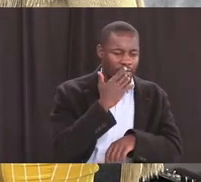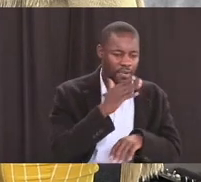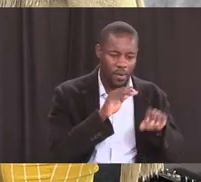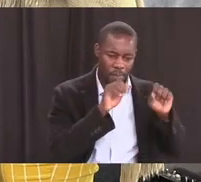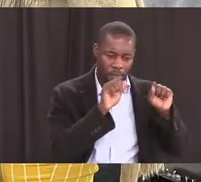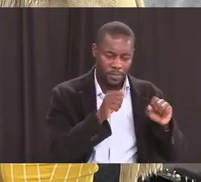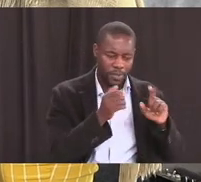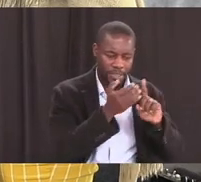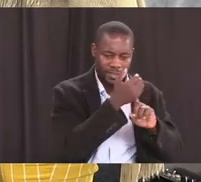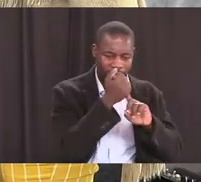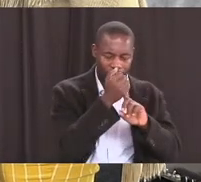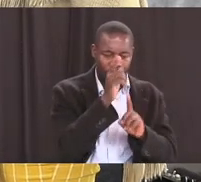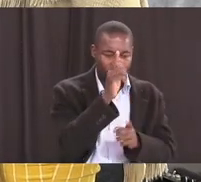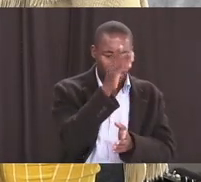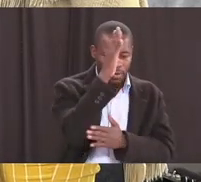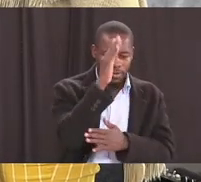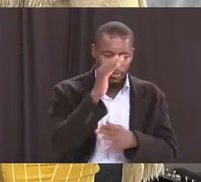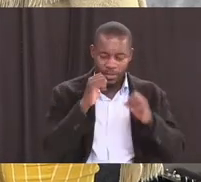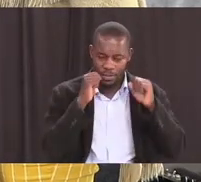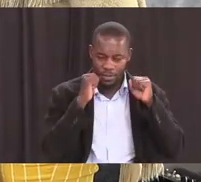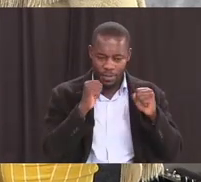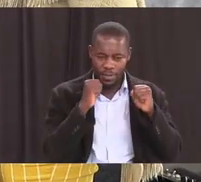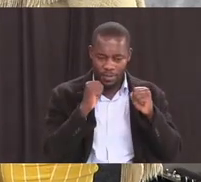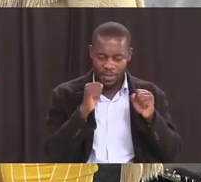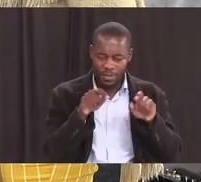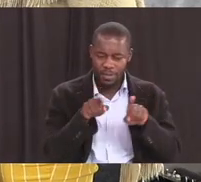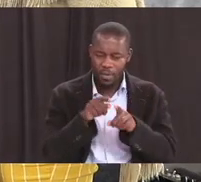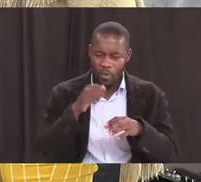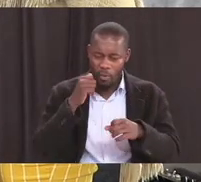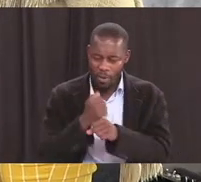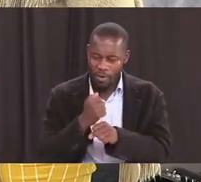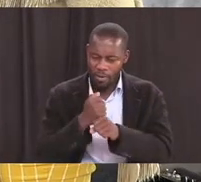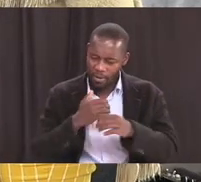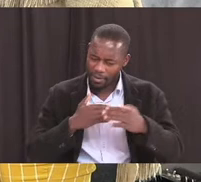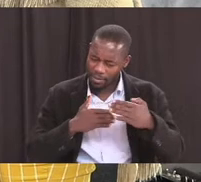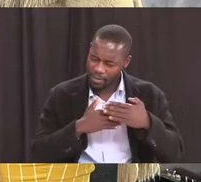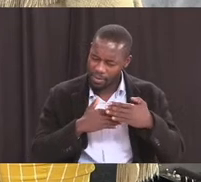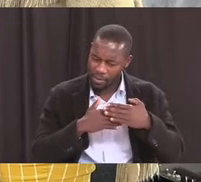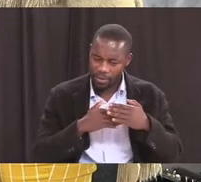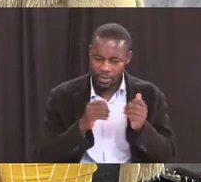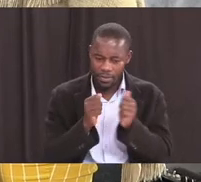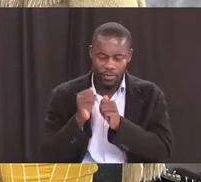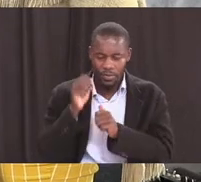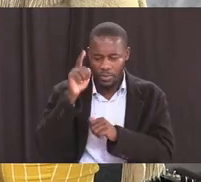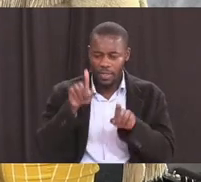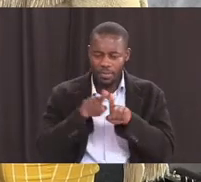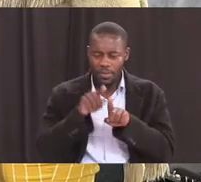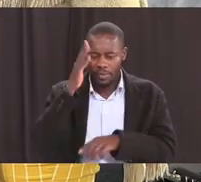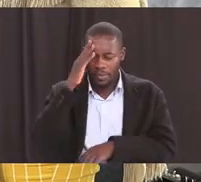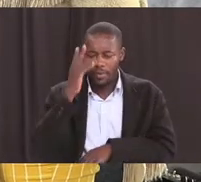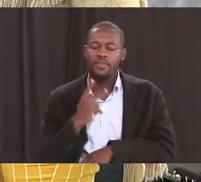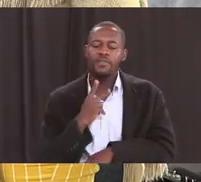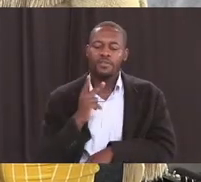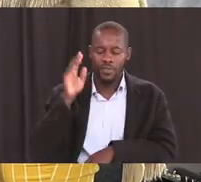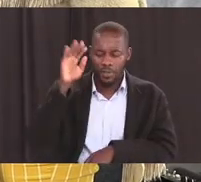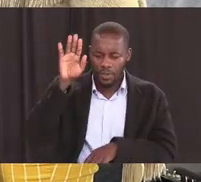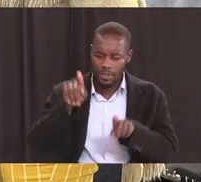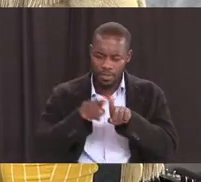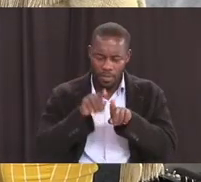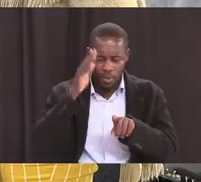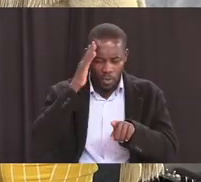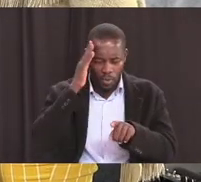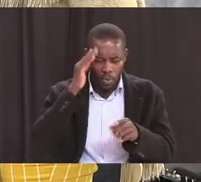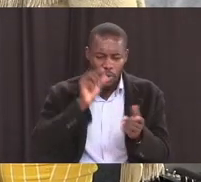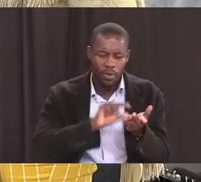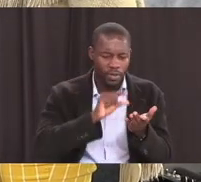that more than anything else, he would walk closely with you, and he would know your voice. He would know your grace. He would be